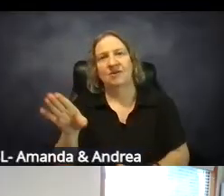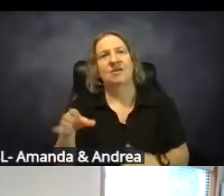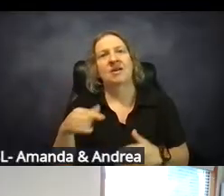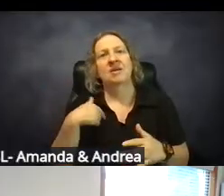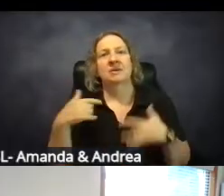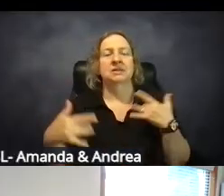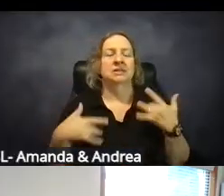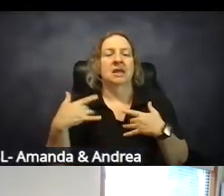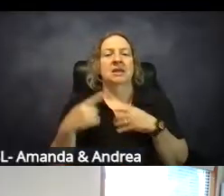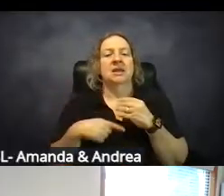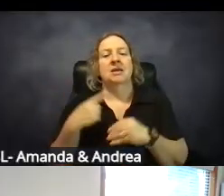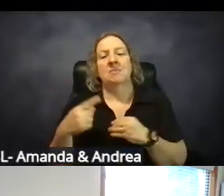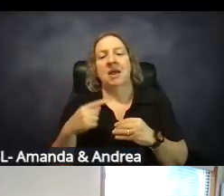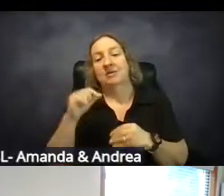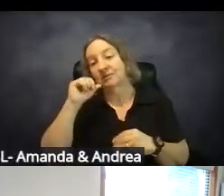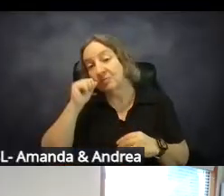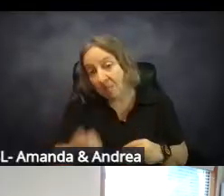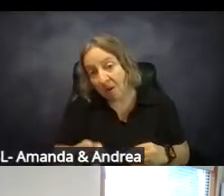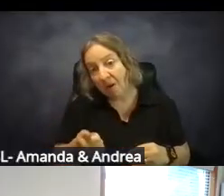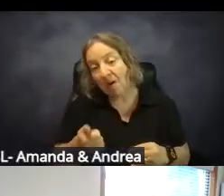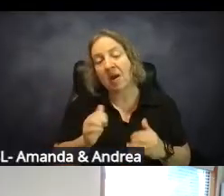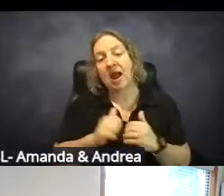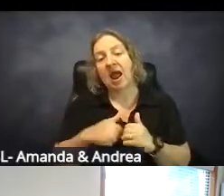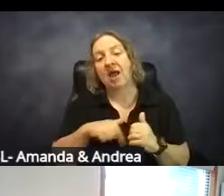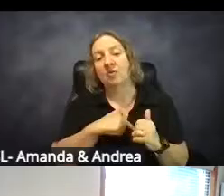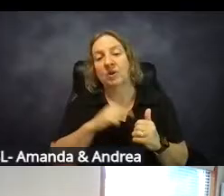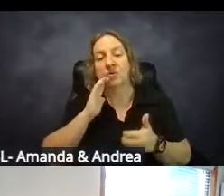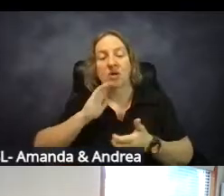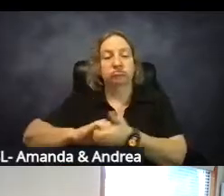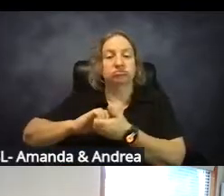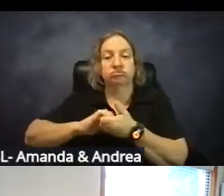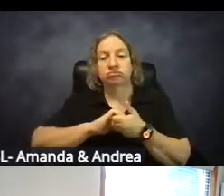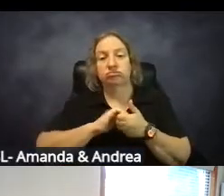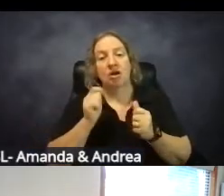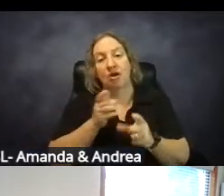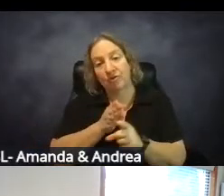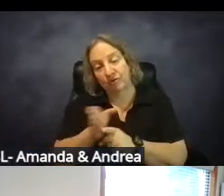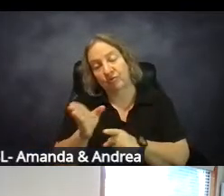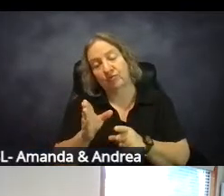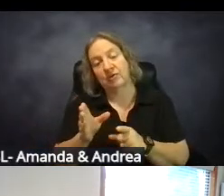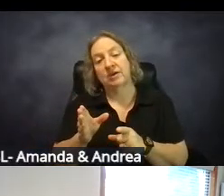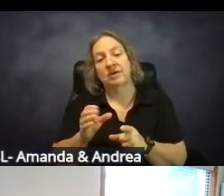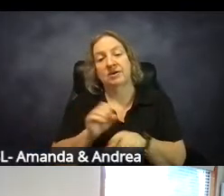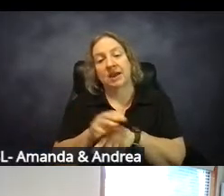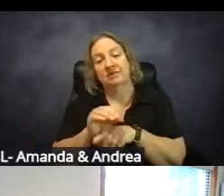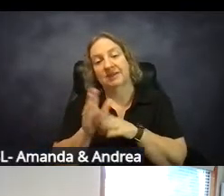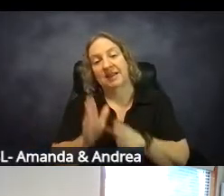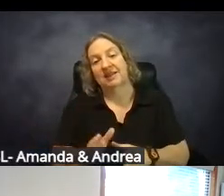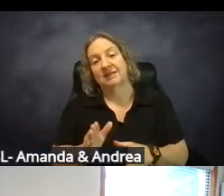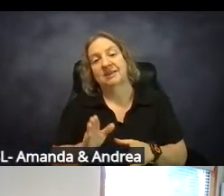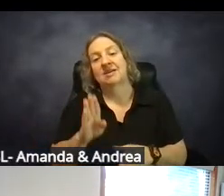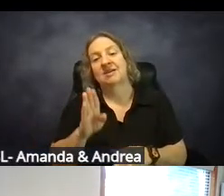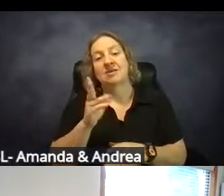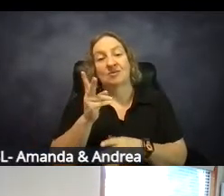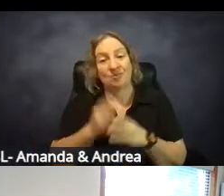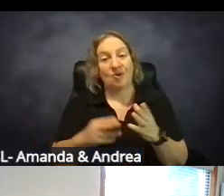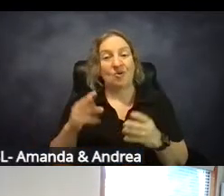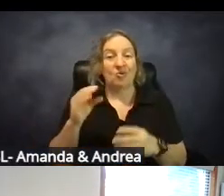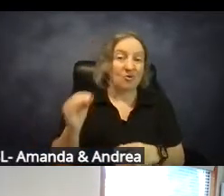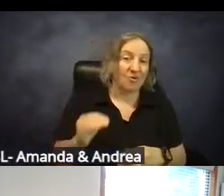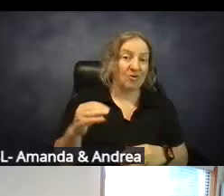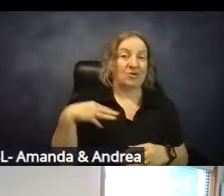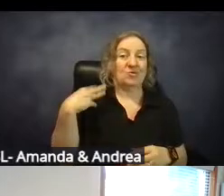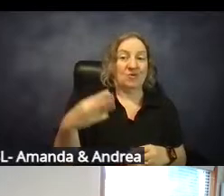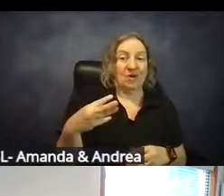about tomorrow and how we're able to bring together all the career counselors across the bi-state region under the WorkSource